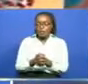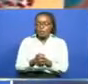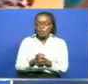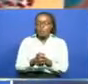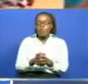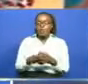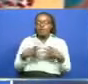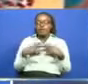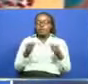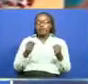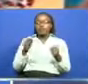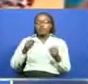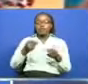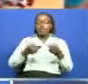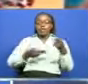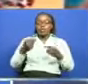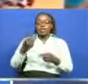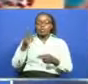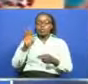of recoveries rose to